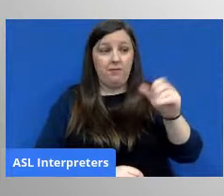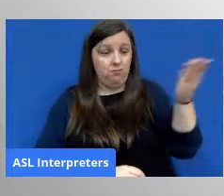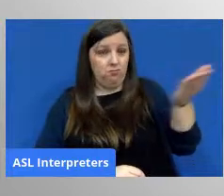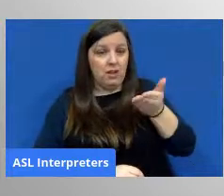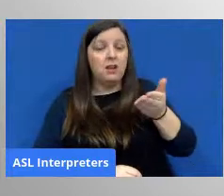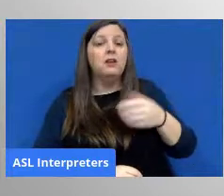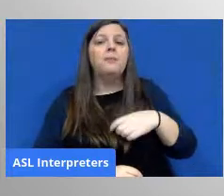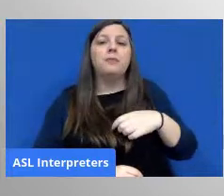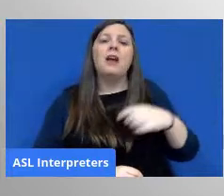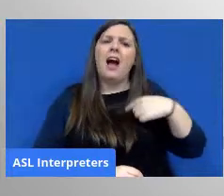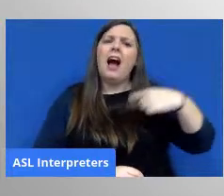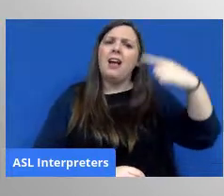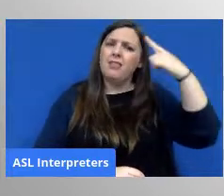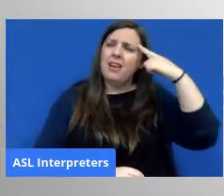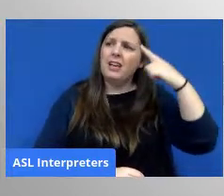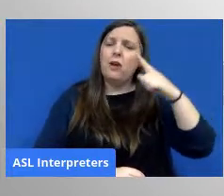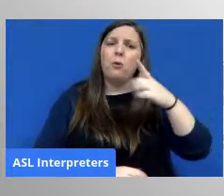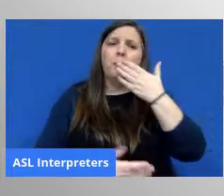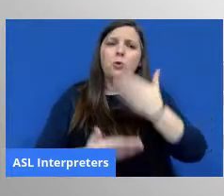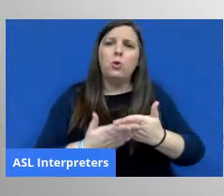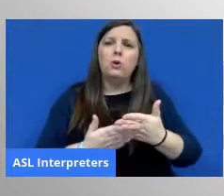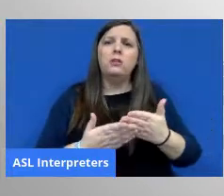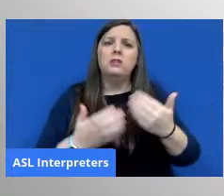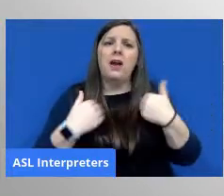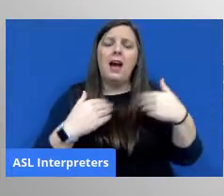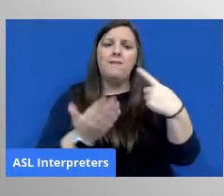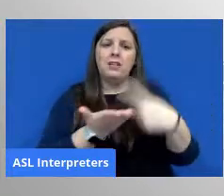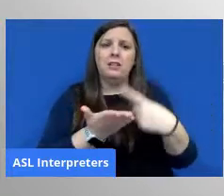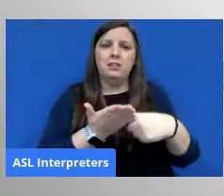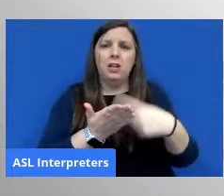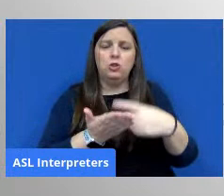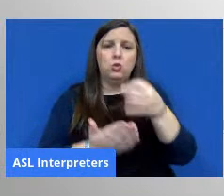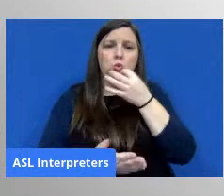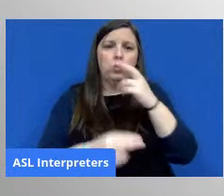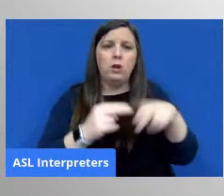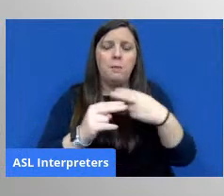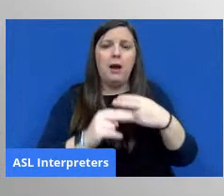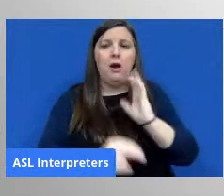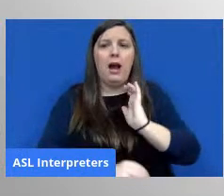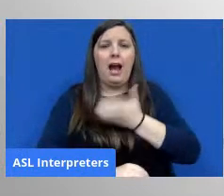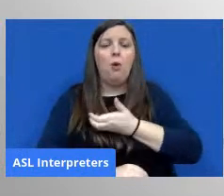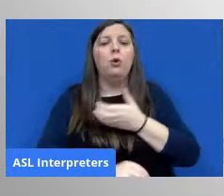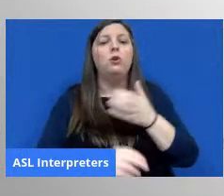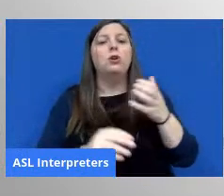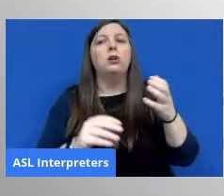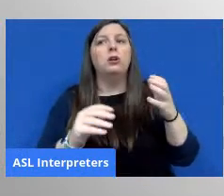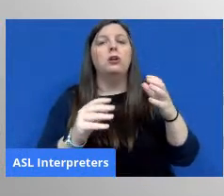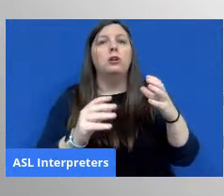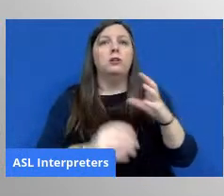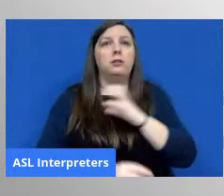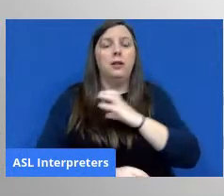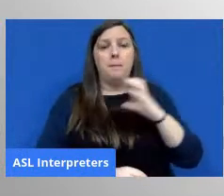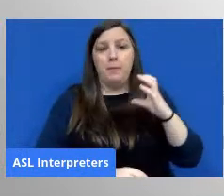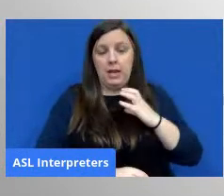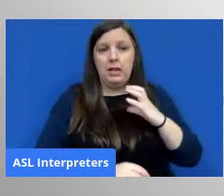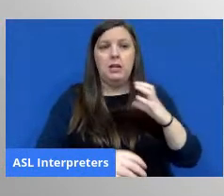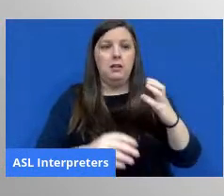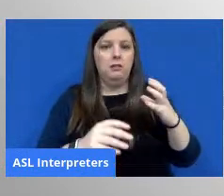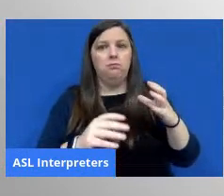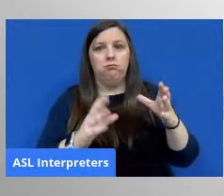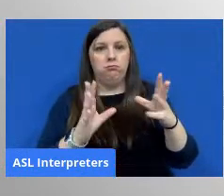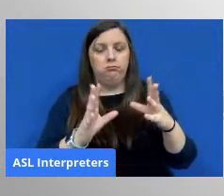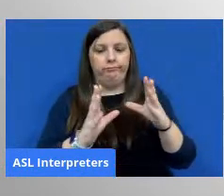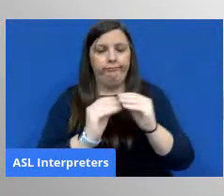about our committees, period, because as vice president, I'm certainly willing to carry on these committee meetings. I just think we need a little bit more